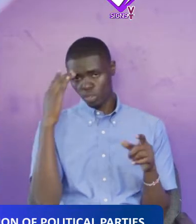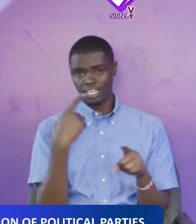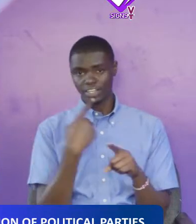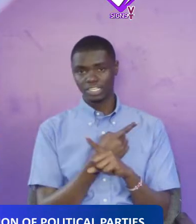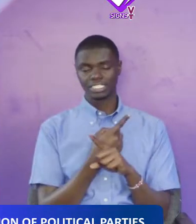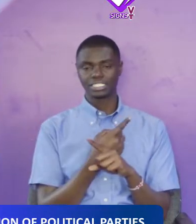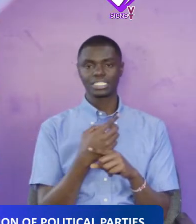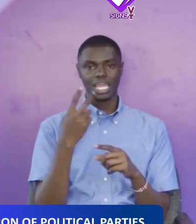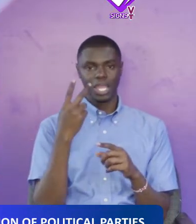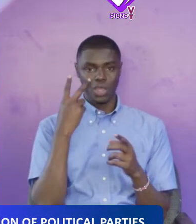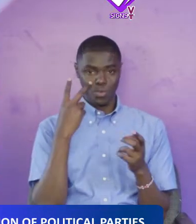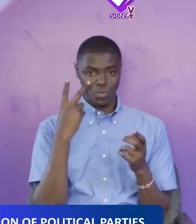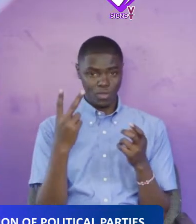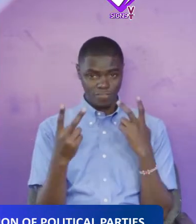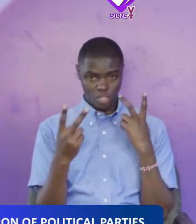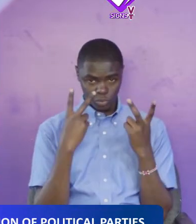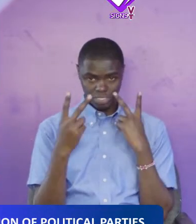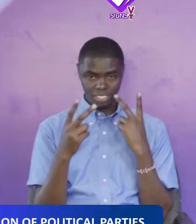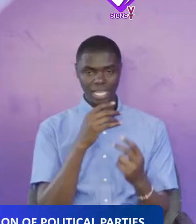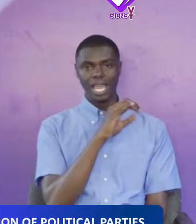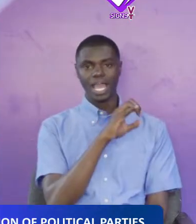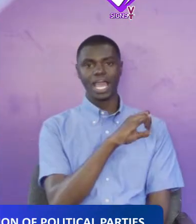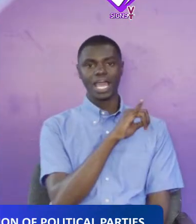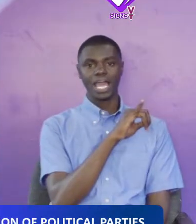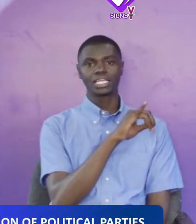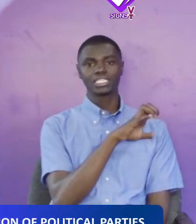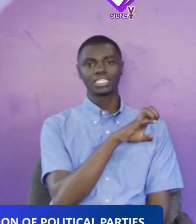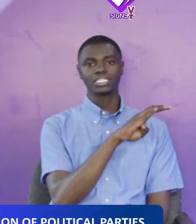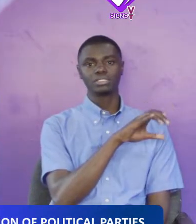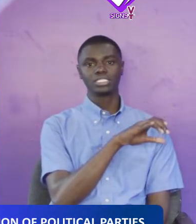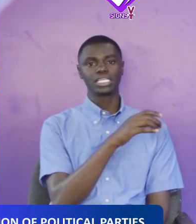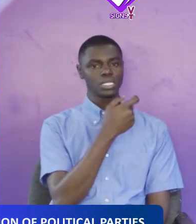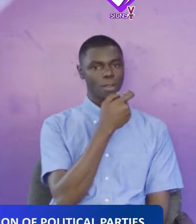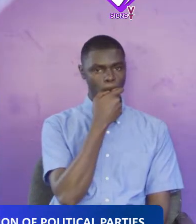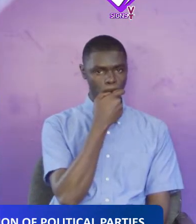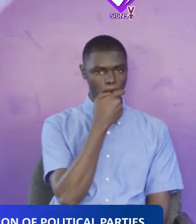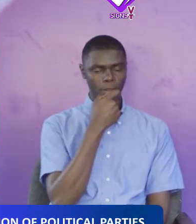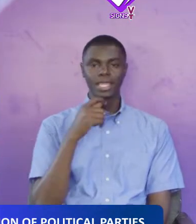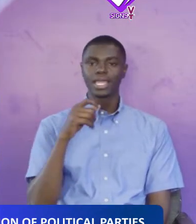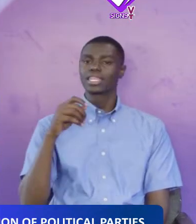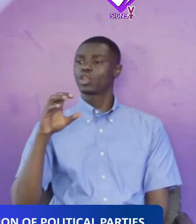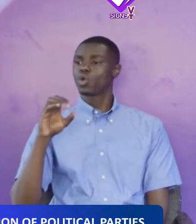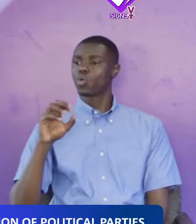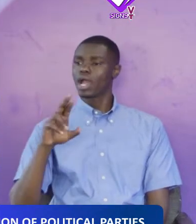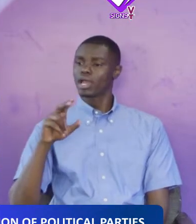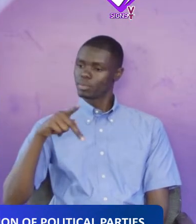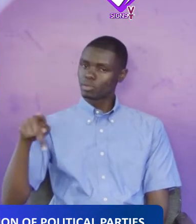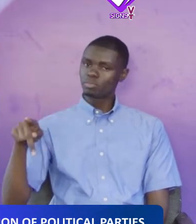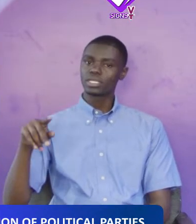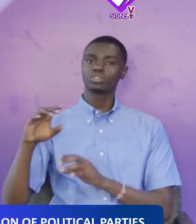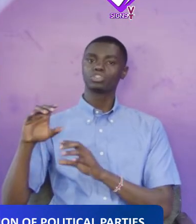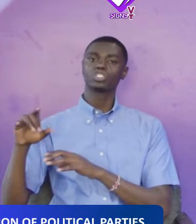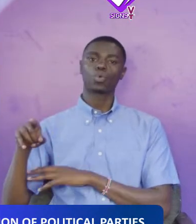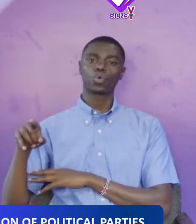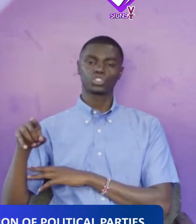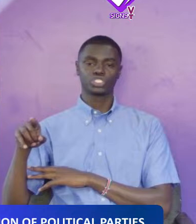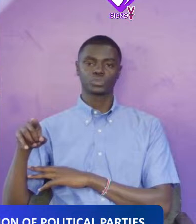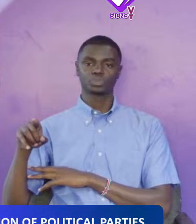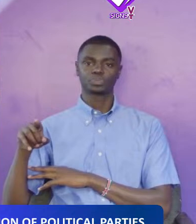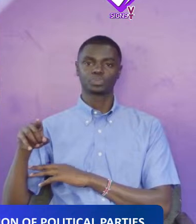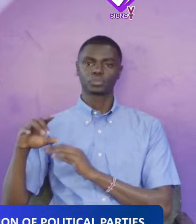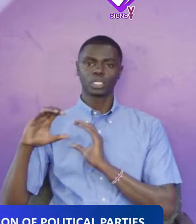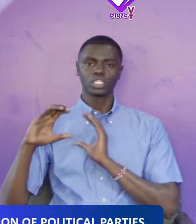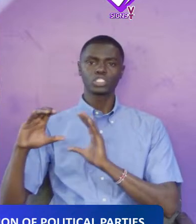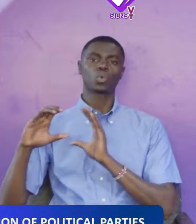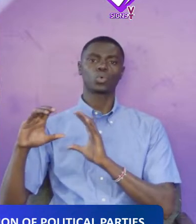an example that IEBC is the referee, referee, yes. and the ORPP is the coach.